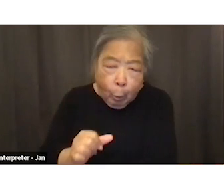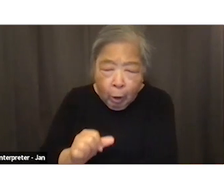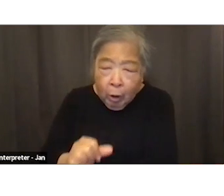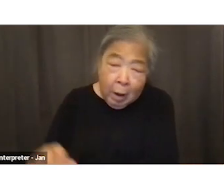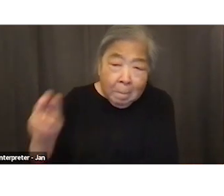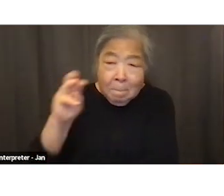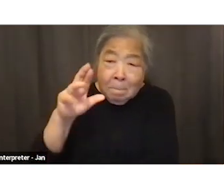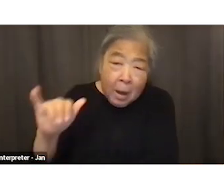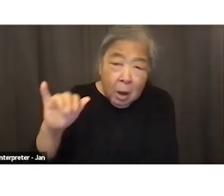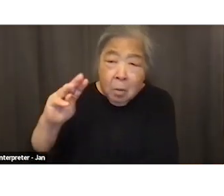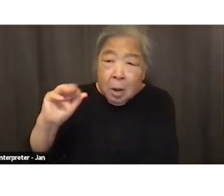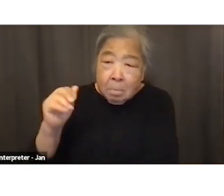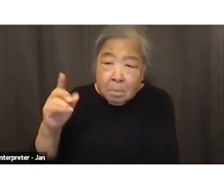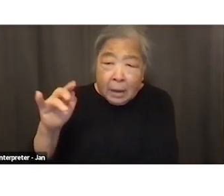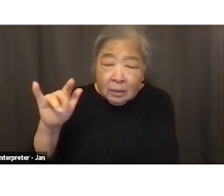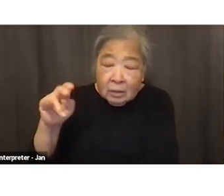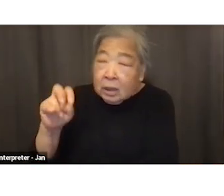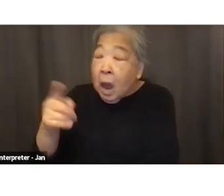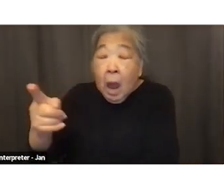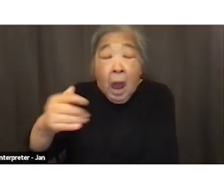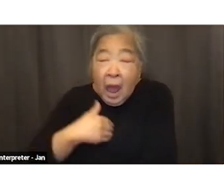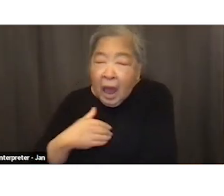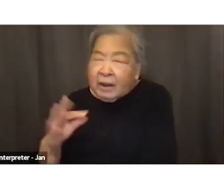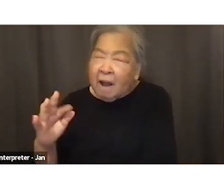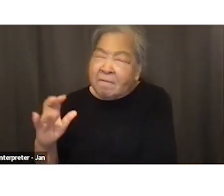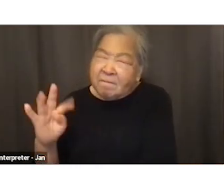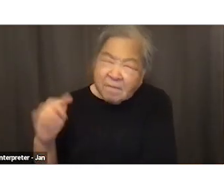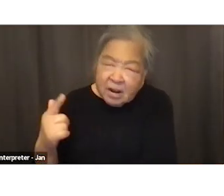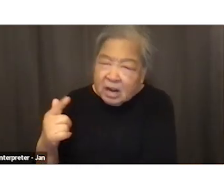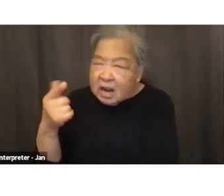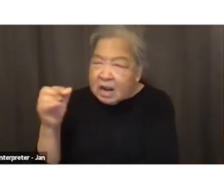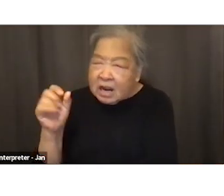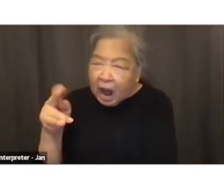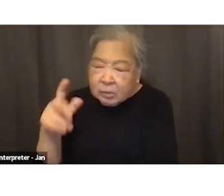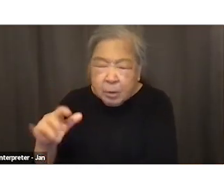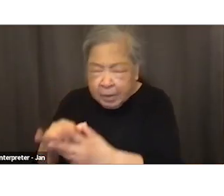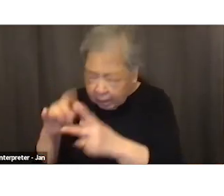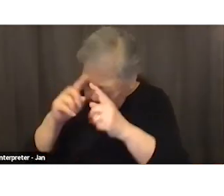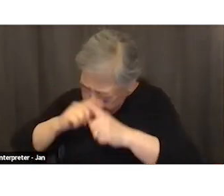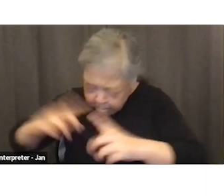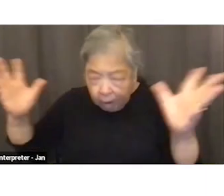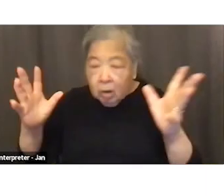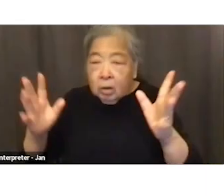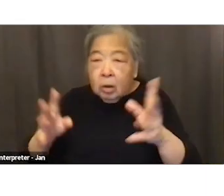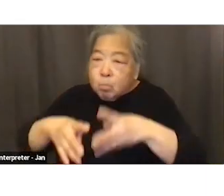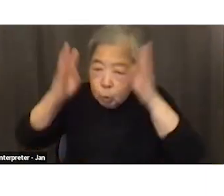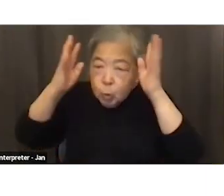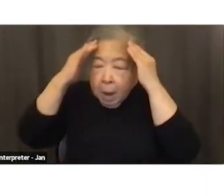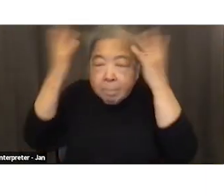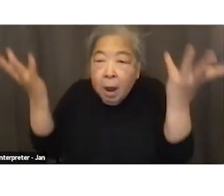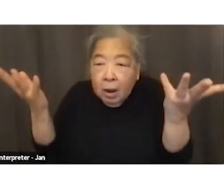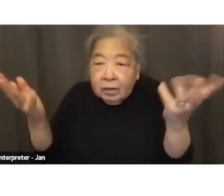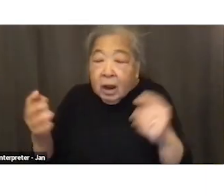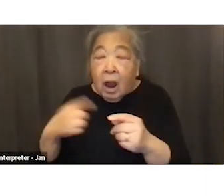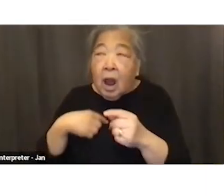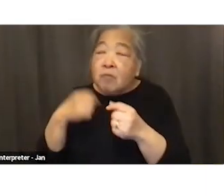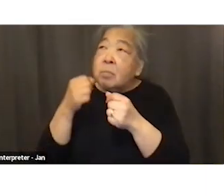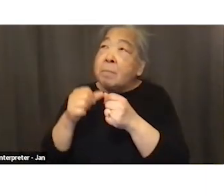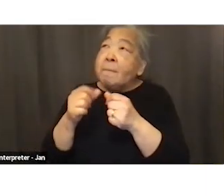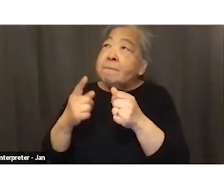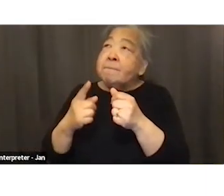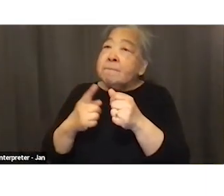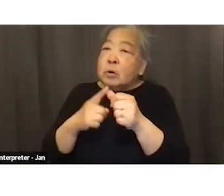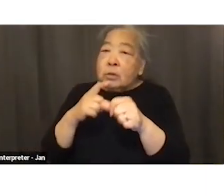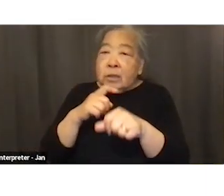gospel. That shit right there blew my mind. And I remember the first time that I